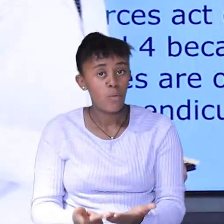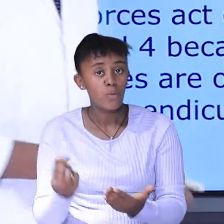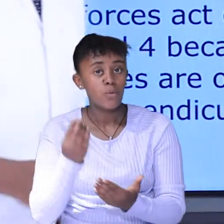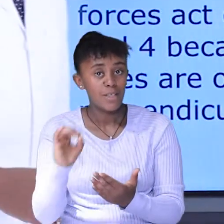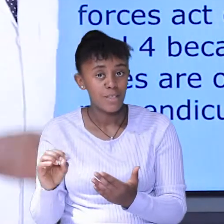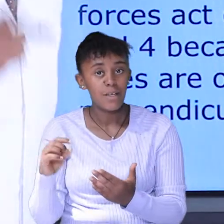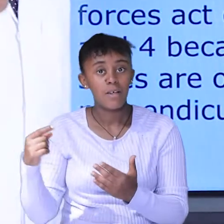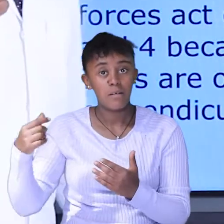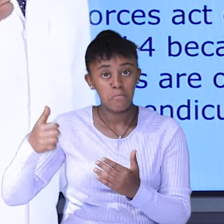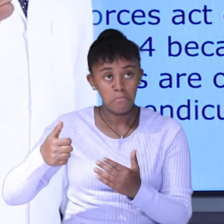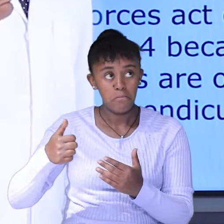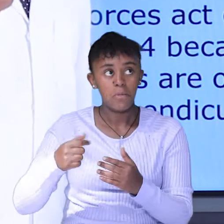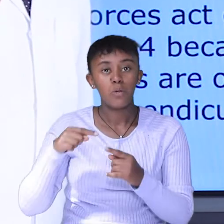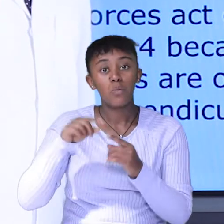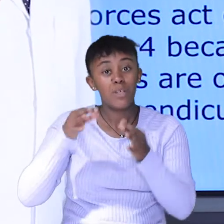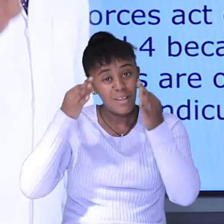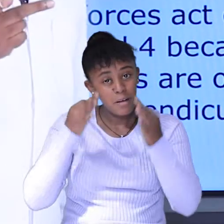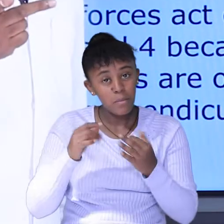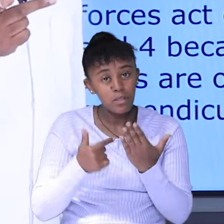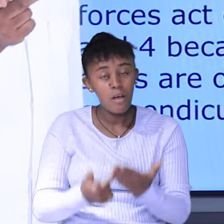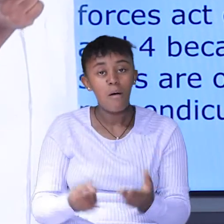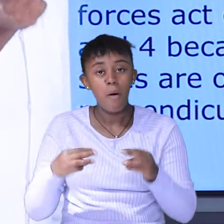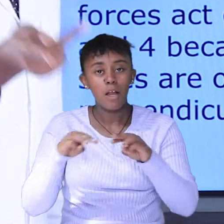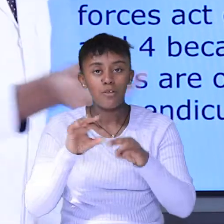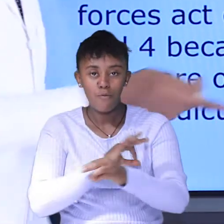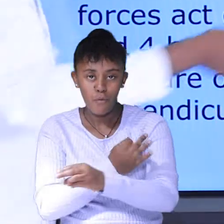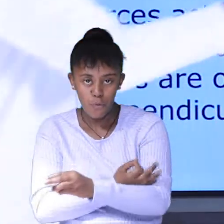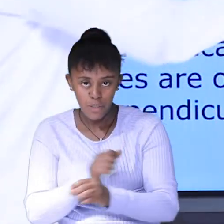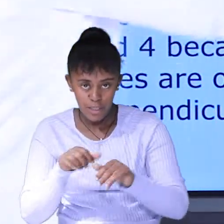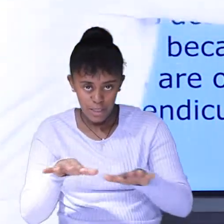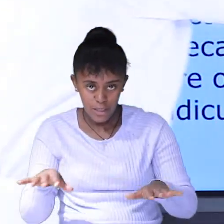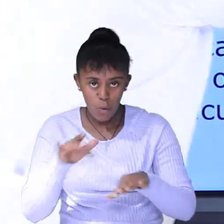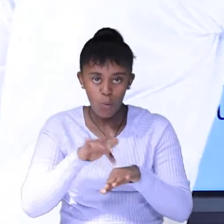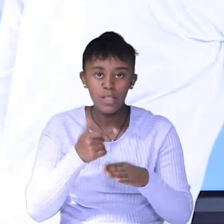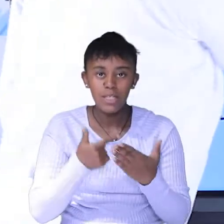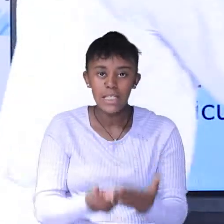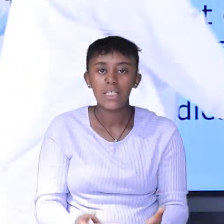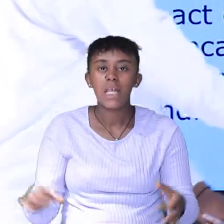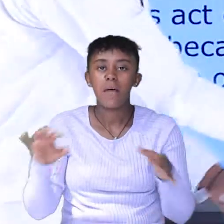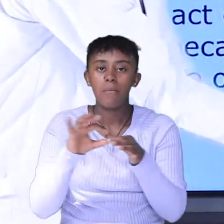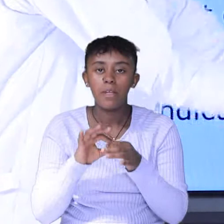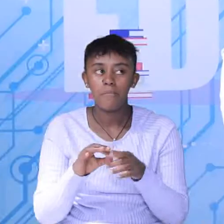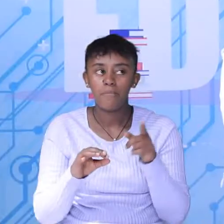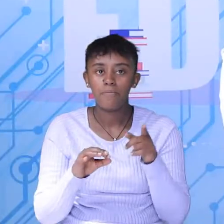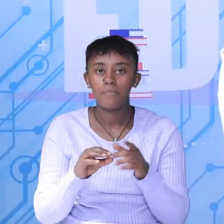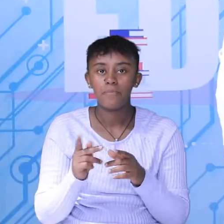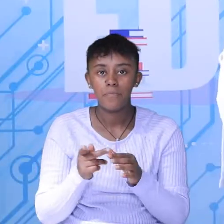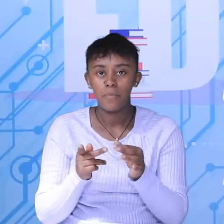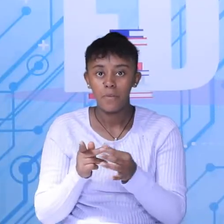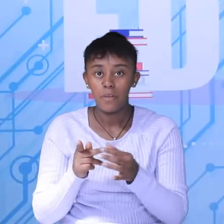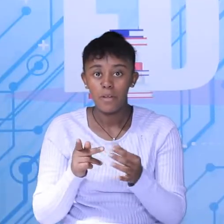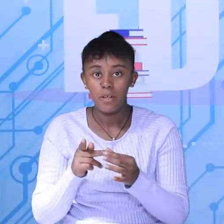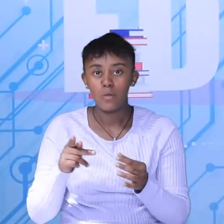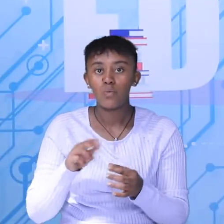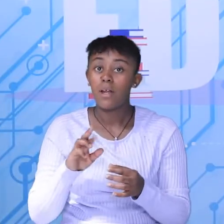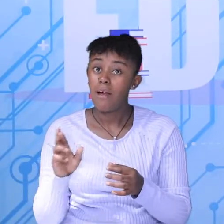using right-hand rule, it's possible to determine the magnetic force exerted on this segment. The magnetic field is acting to